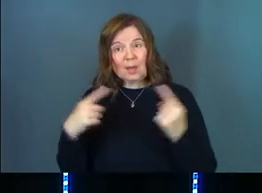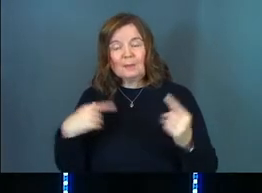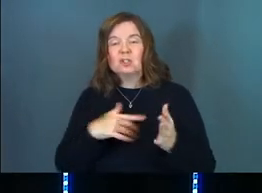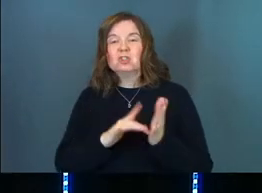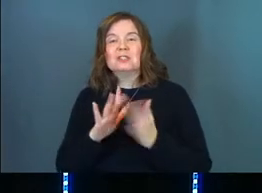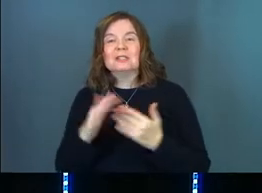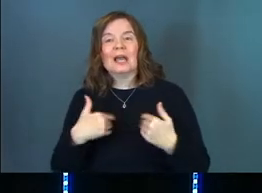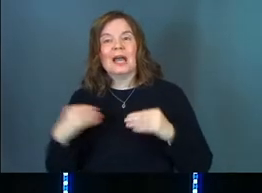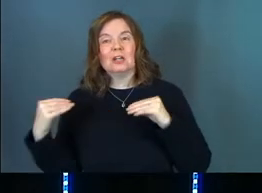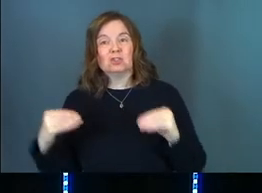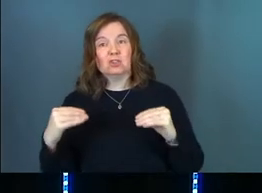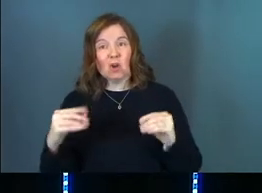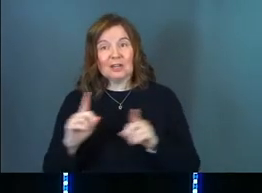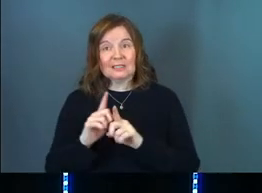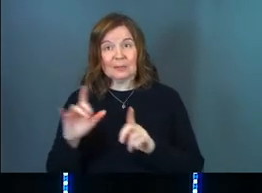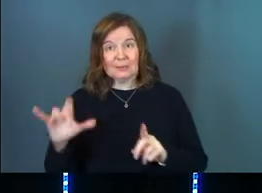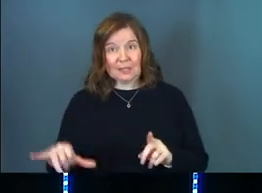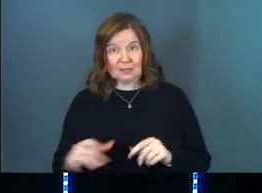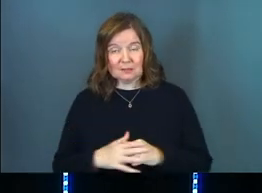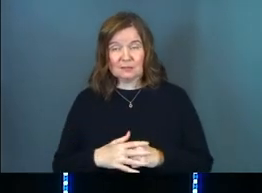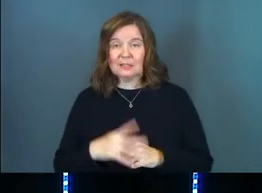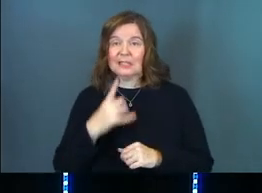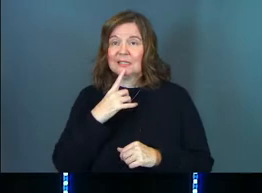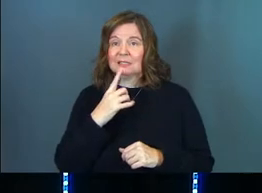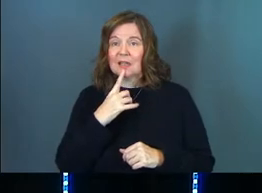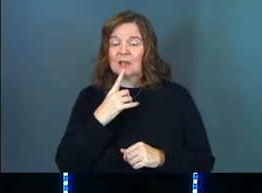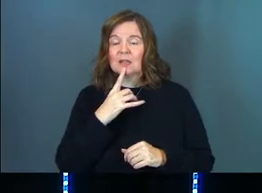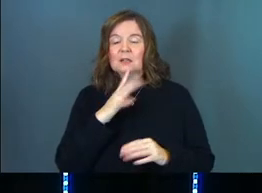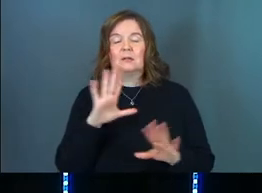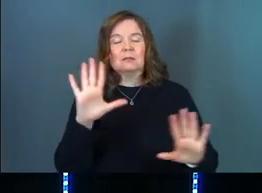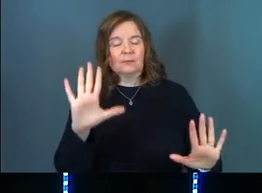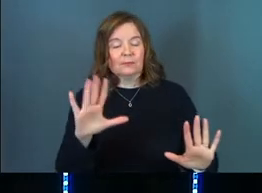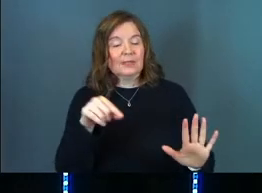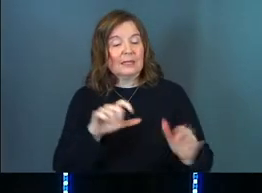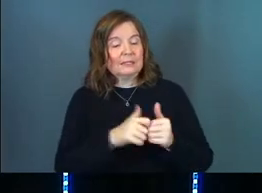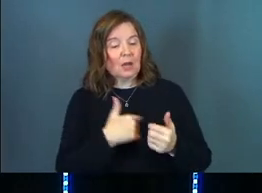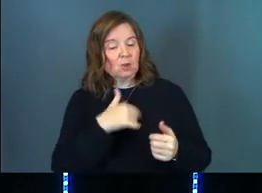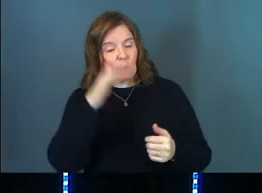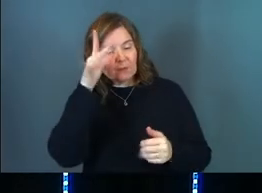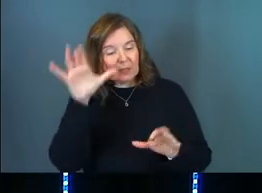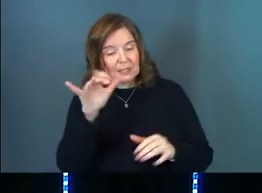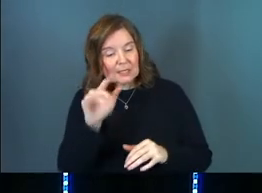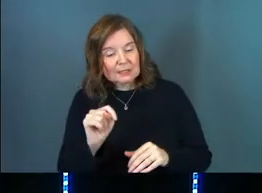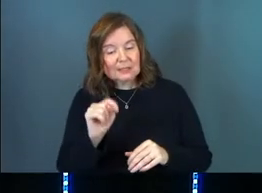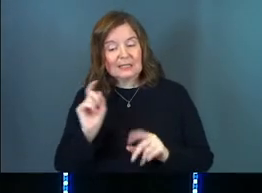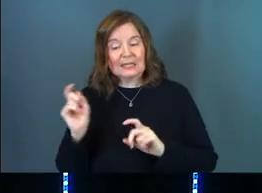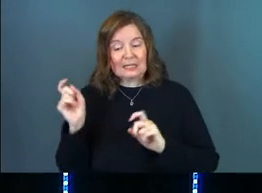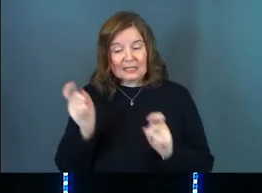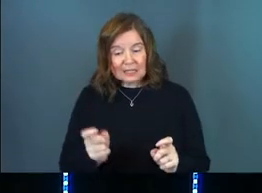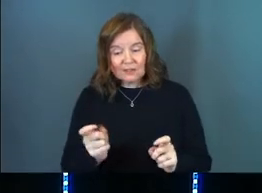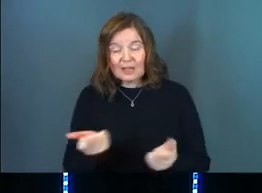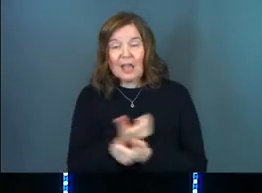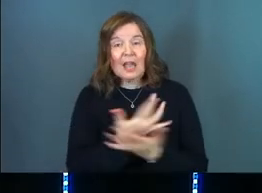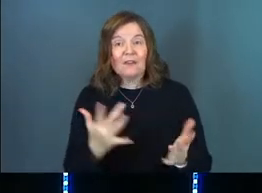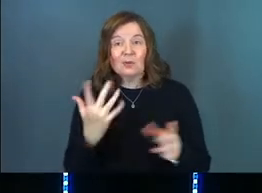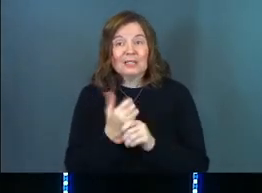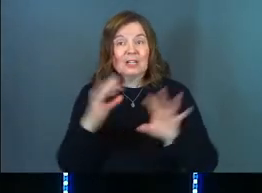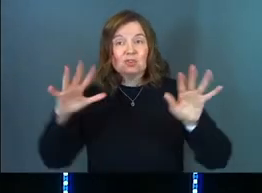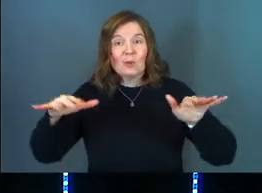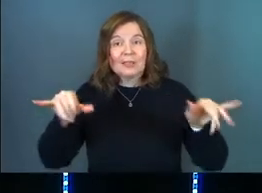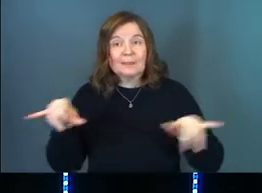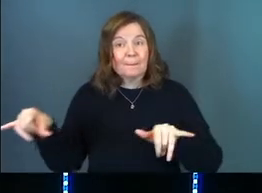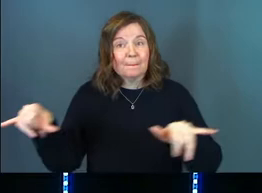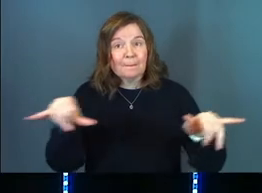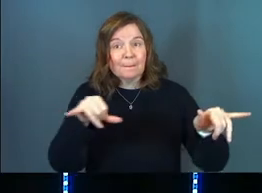enemies. See, Jesus had taught his disciples that. He had said, listen, this is how your Father does it. Everybody gets